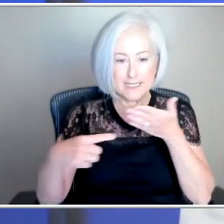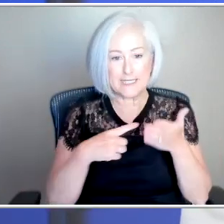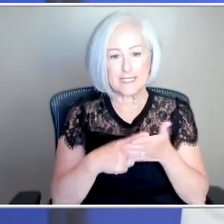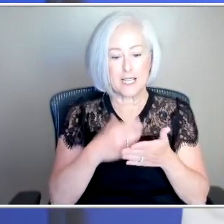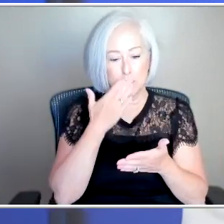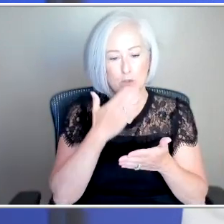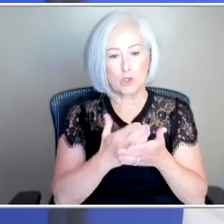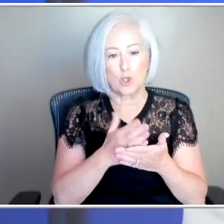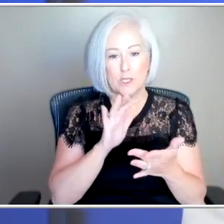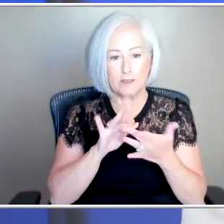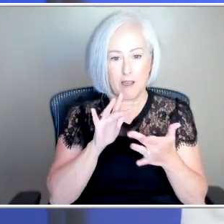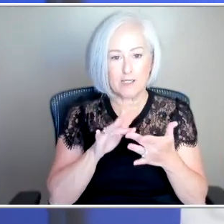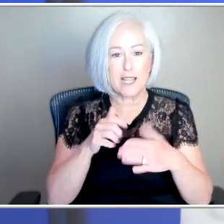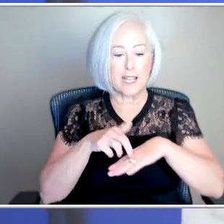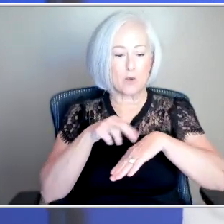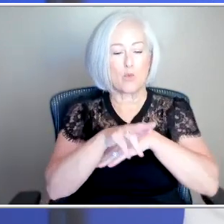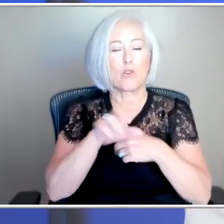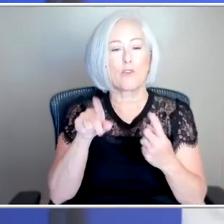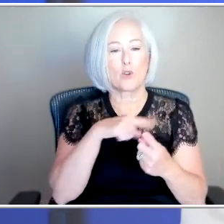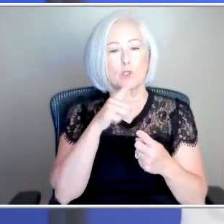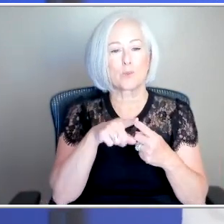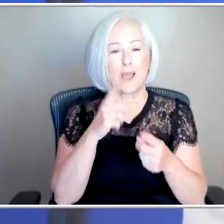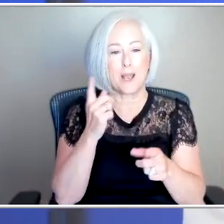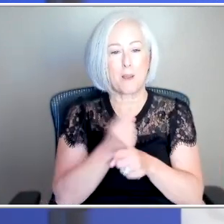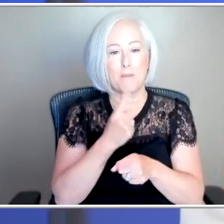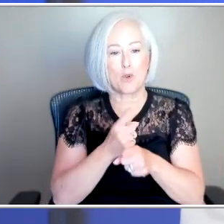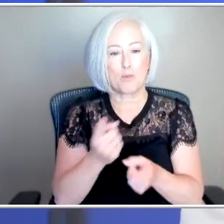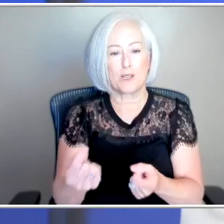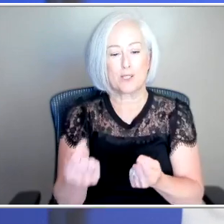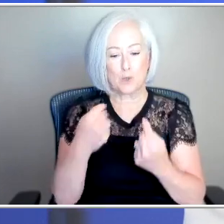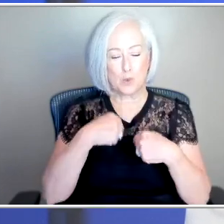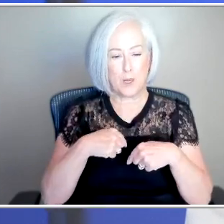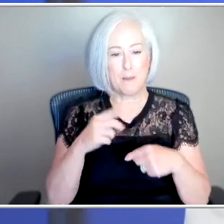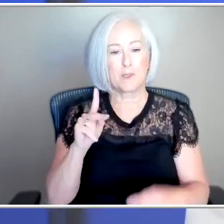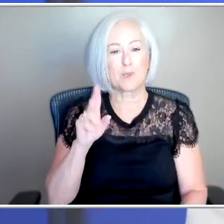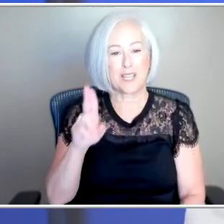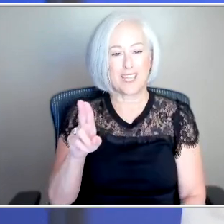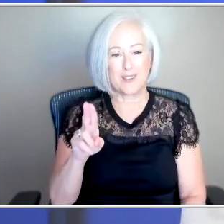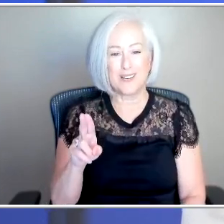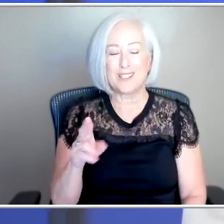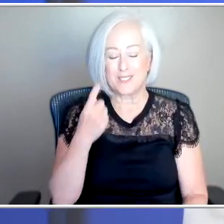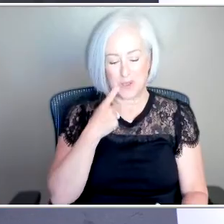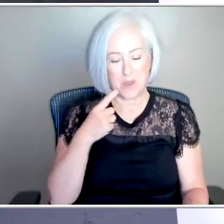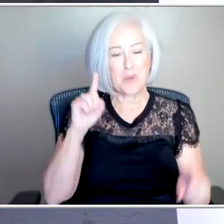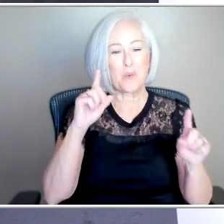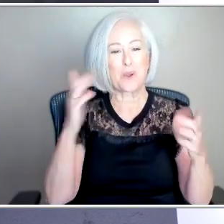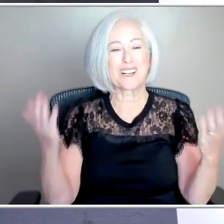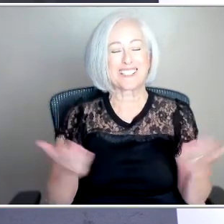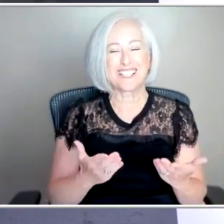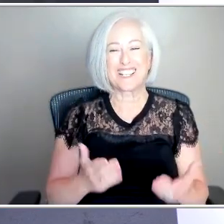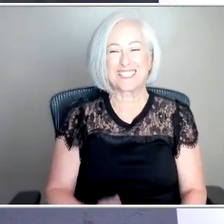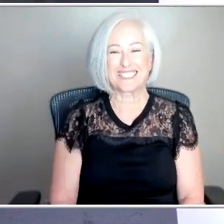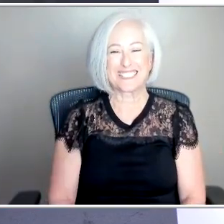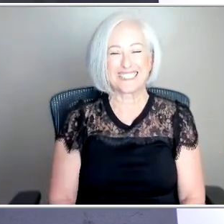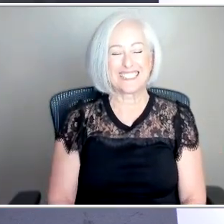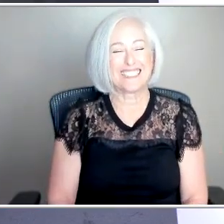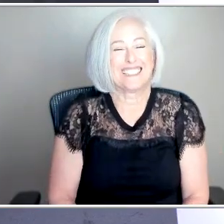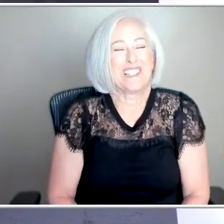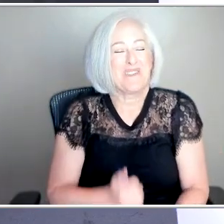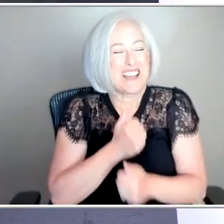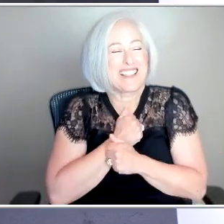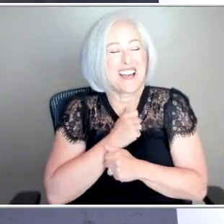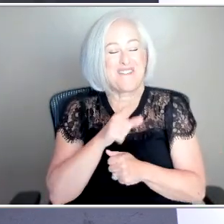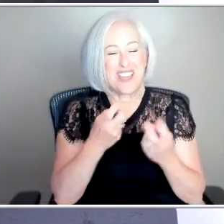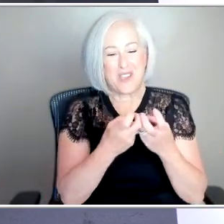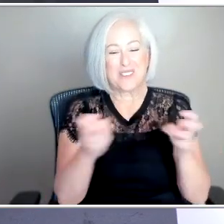referrals when it's appropriate to come here. So it all worked in this situation extremely well. Love to have everyone sitting here with smiles on their